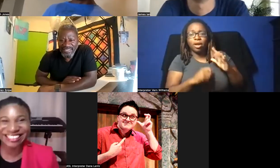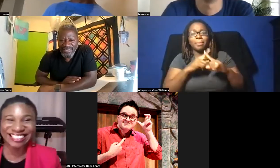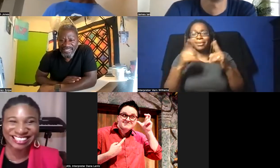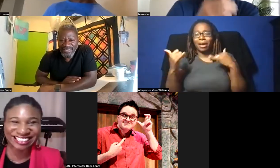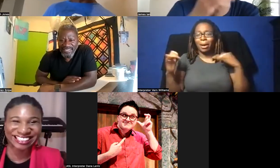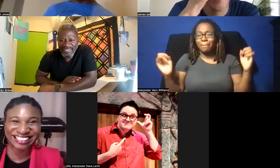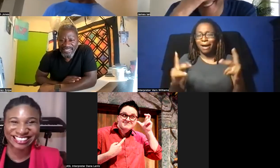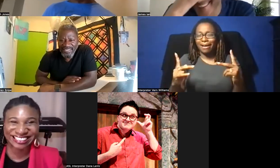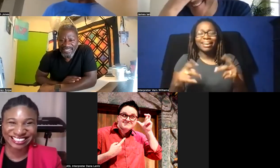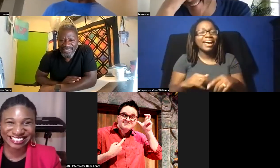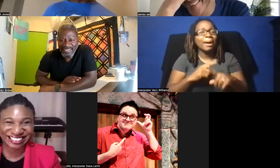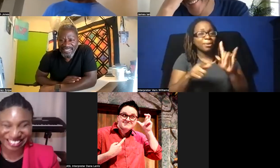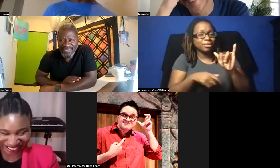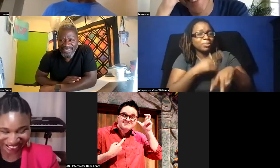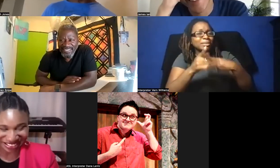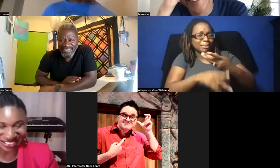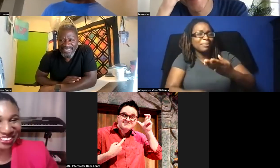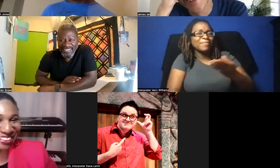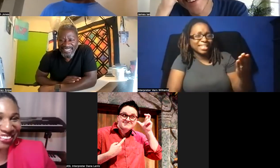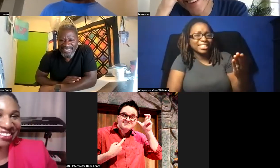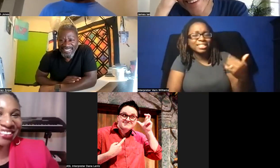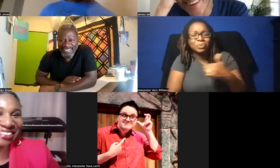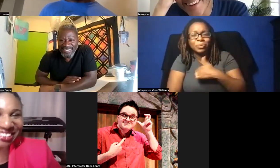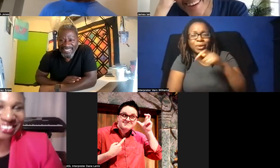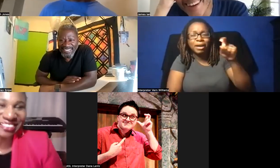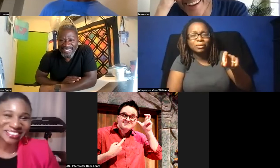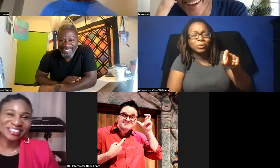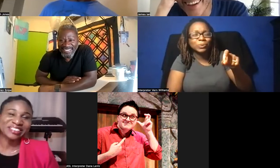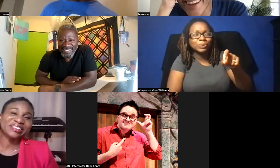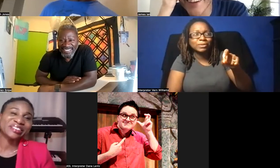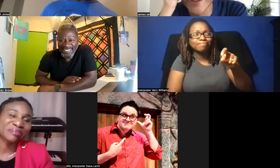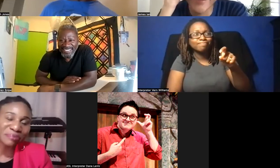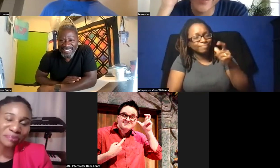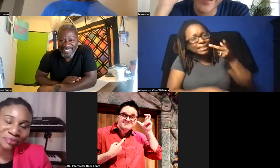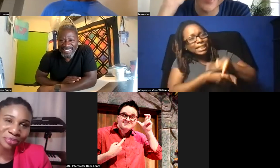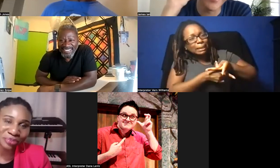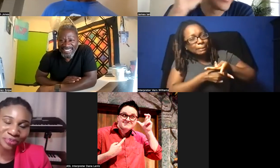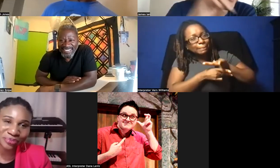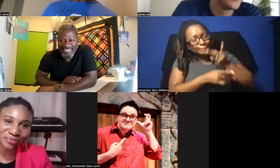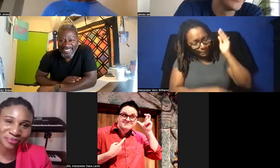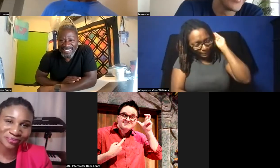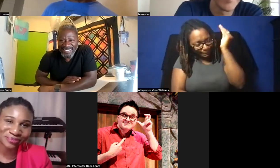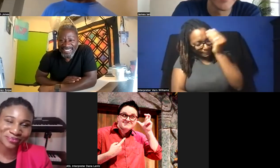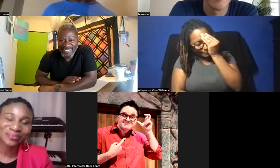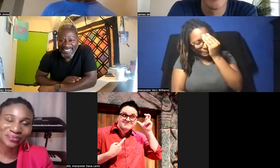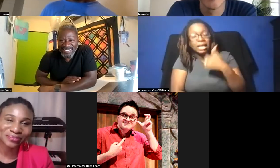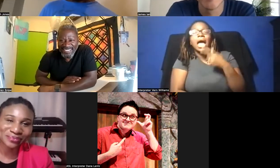So it's those kind of things that we have to cling to. And I'm gonna just wrap it up with